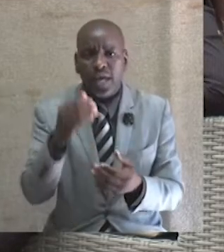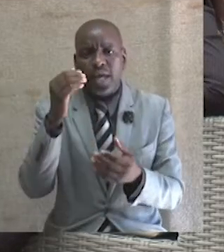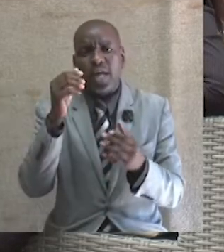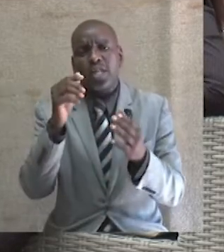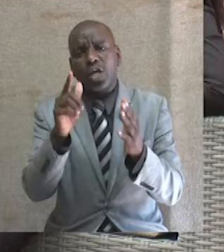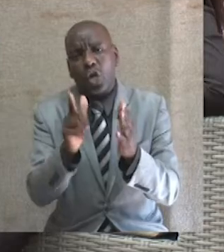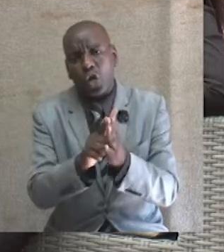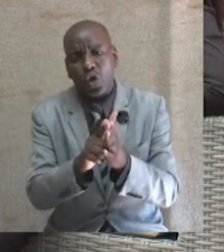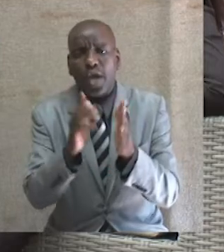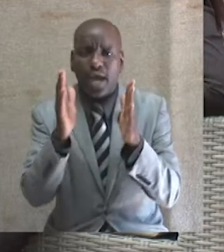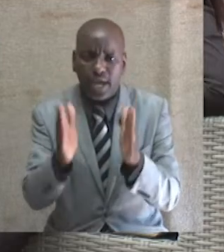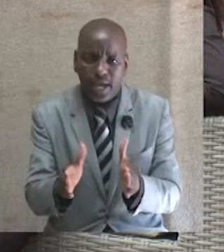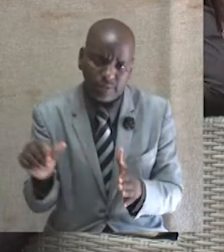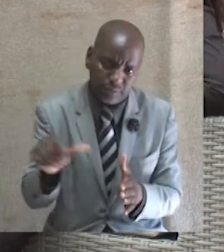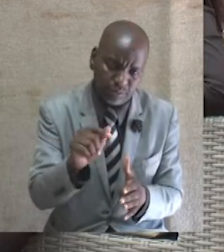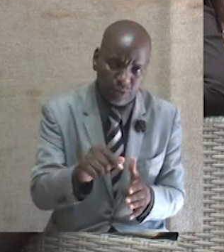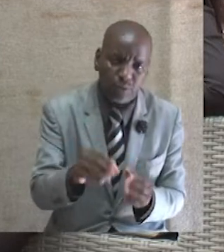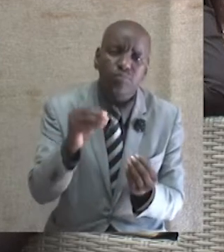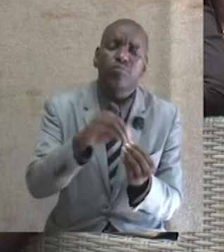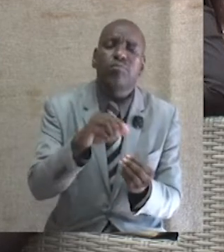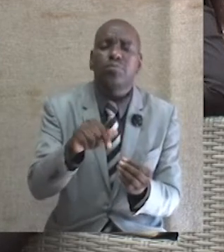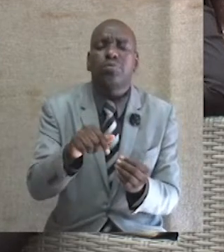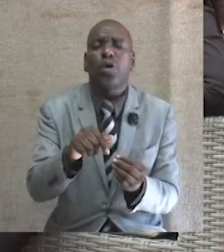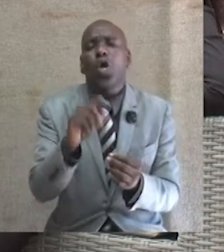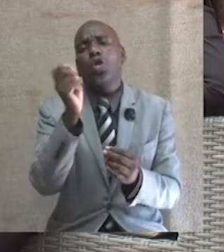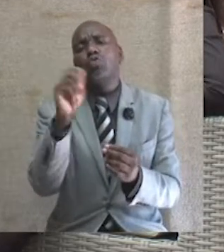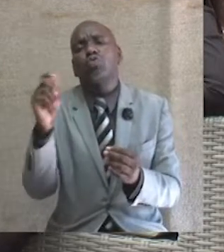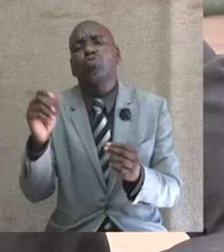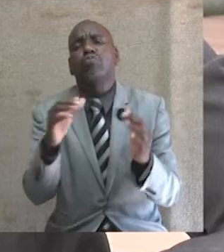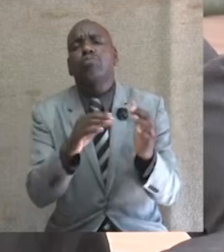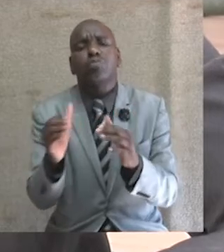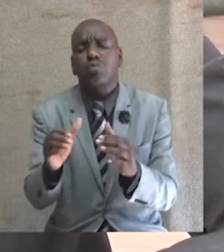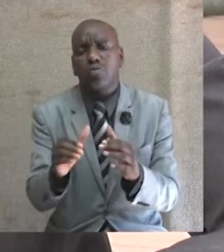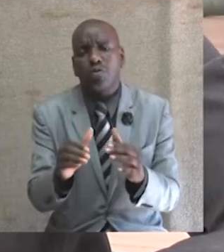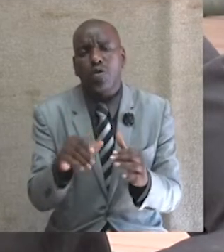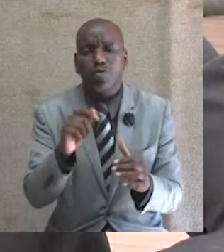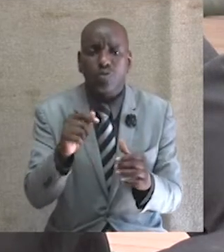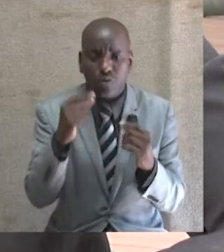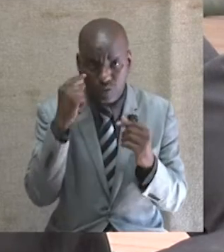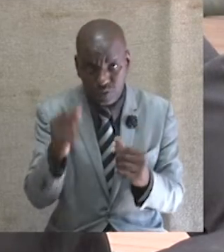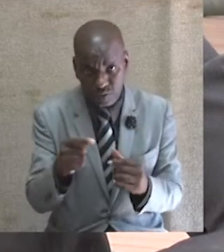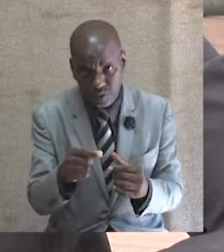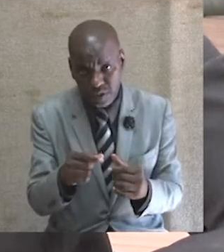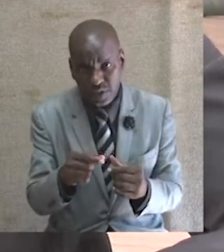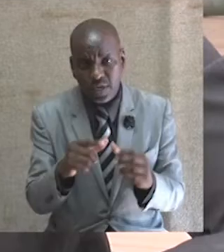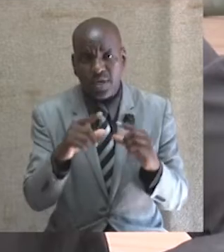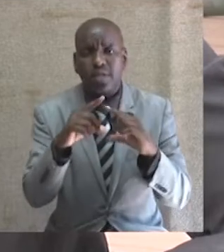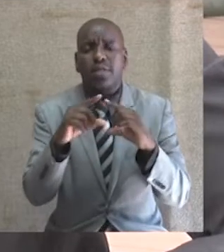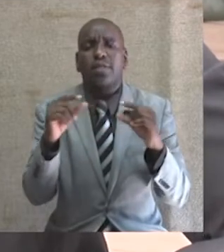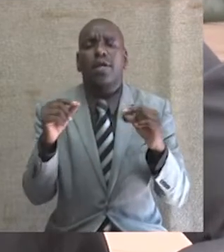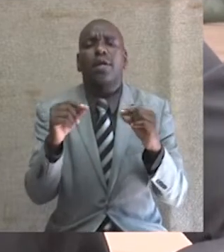Legal representatives, and how do these legal representatives come in now in a school setup? In a school setup, suppose